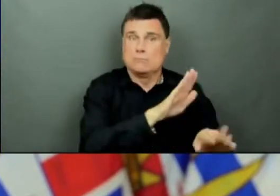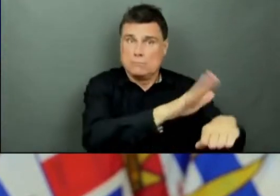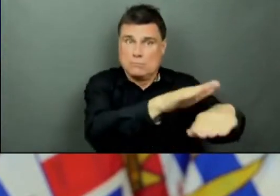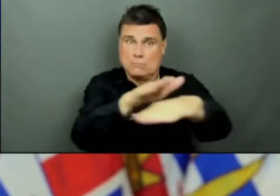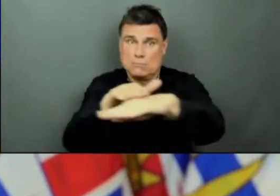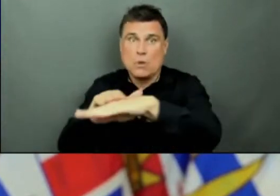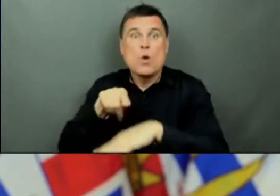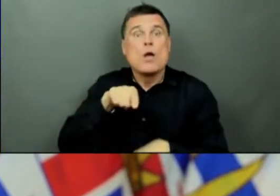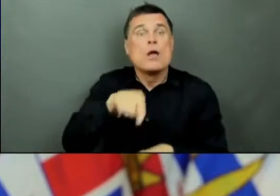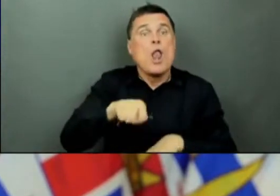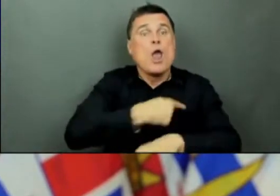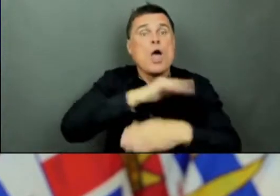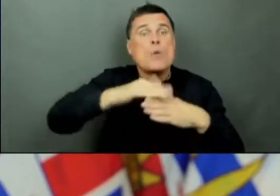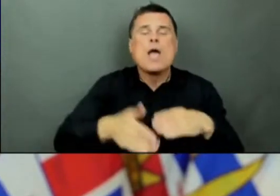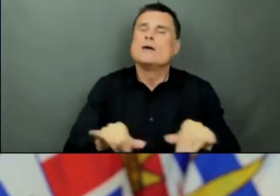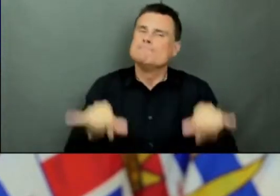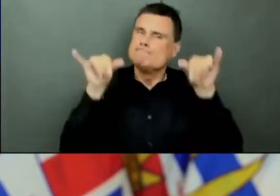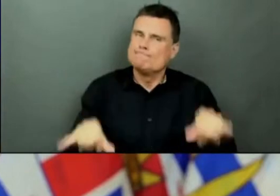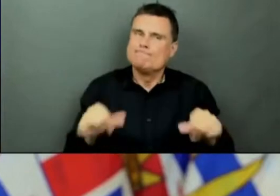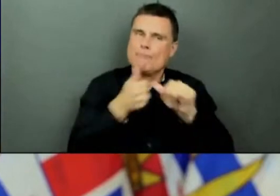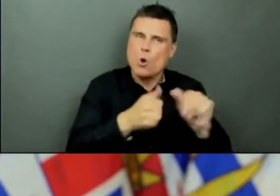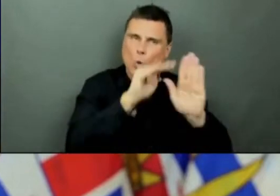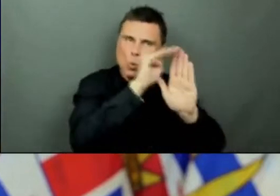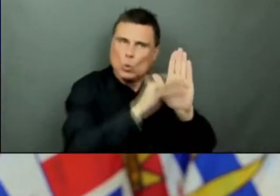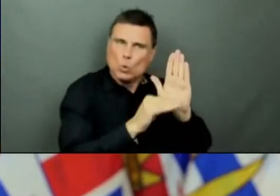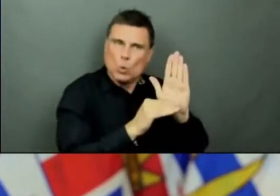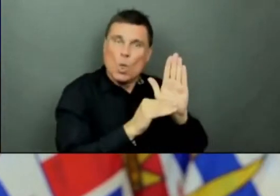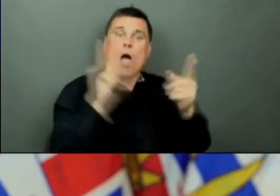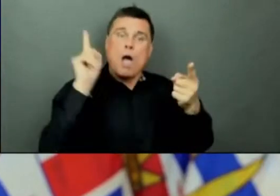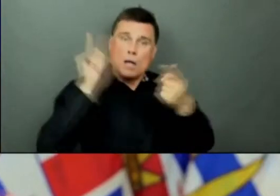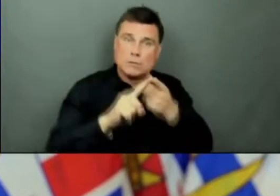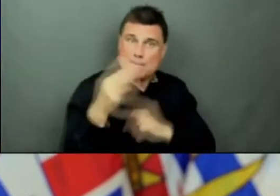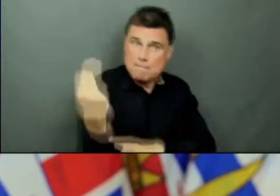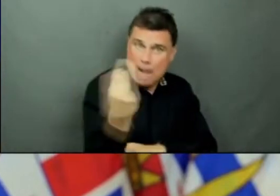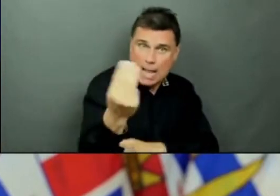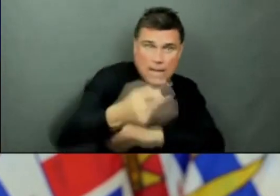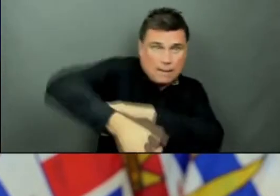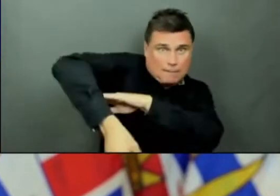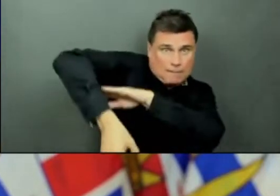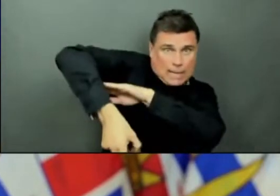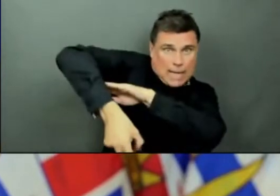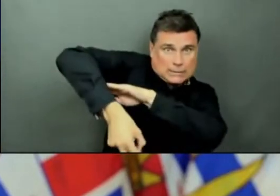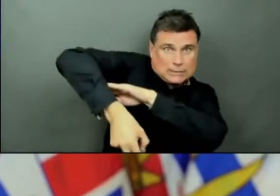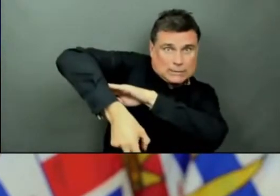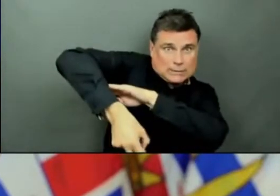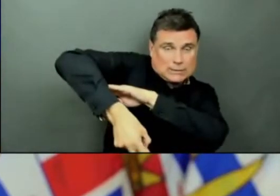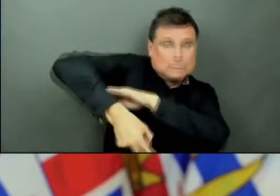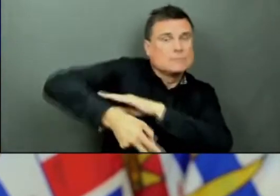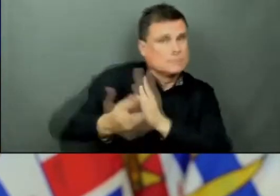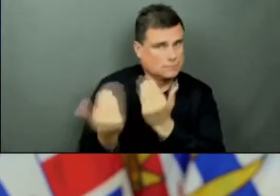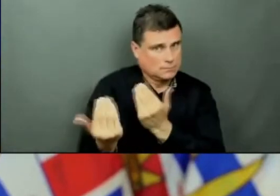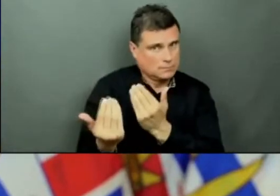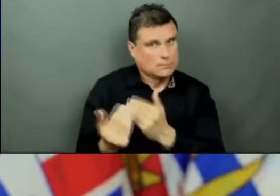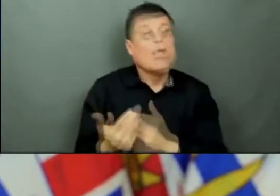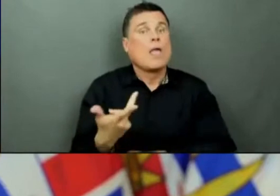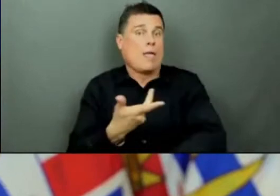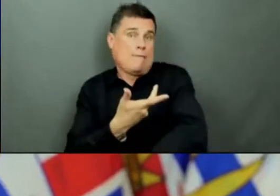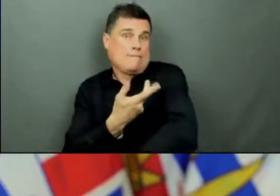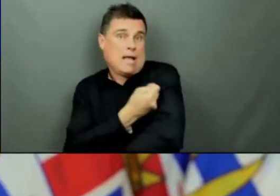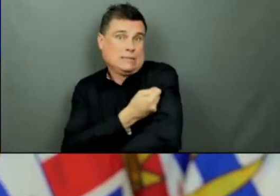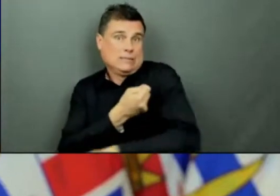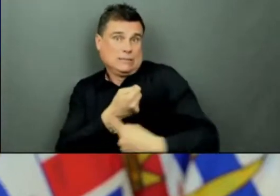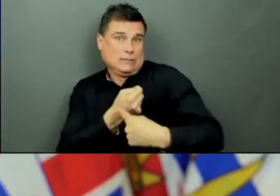place until end of this long weekend. And the vaccine effectiveness, the information we've presented